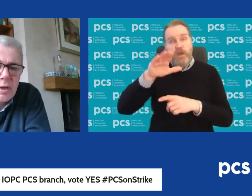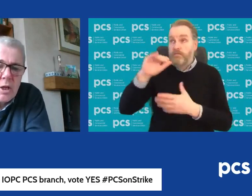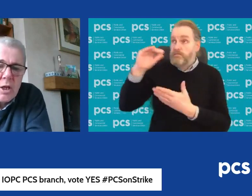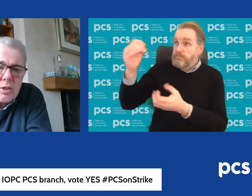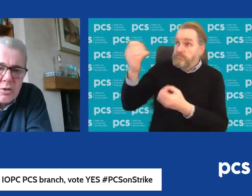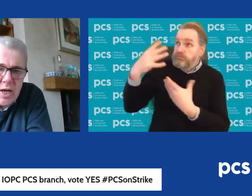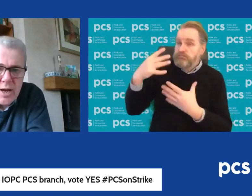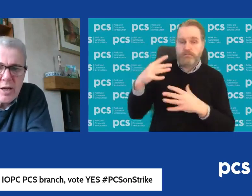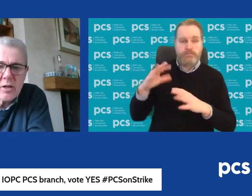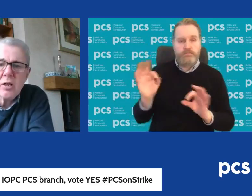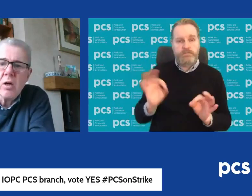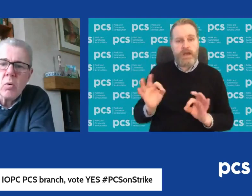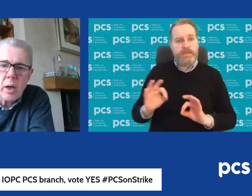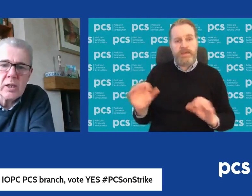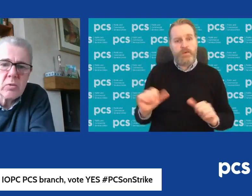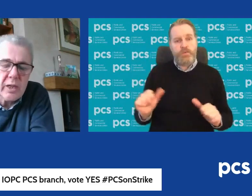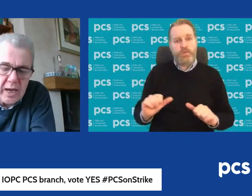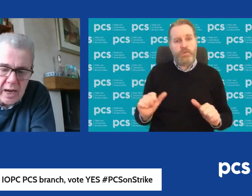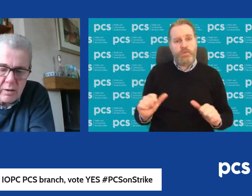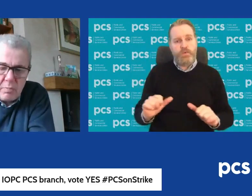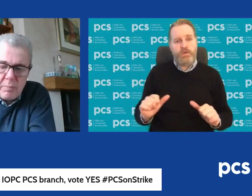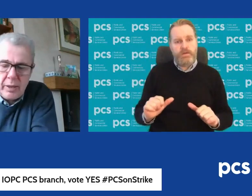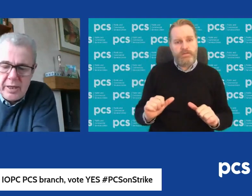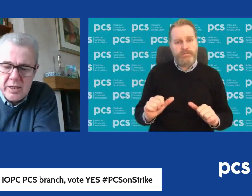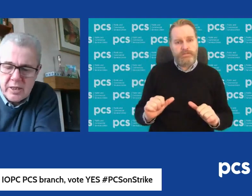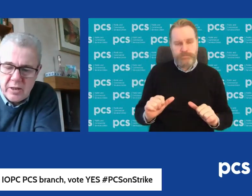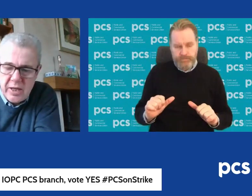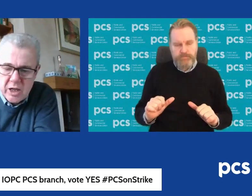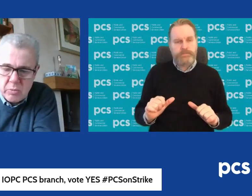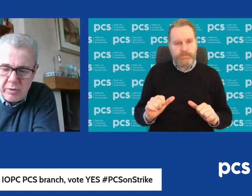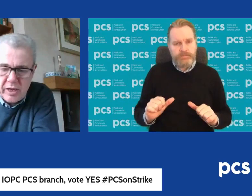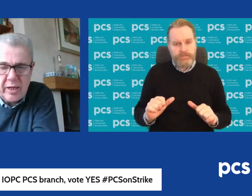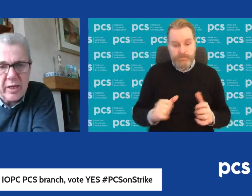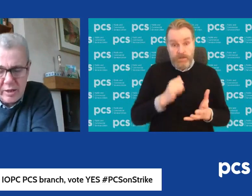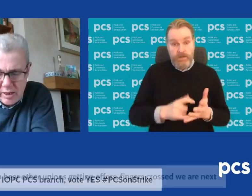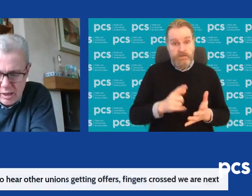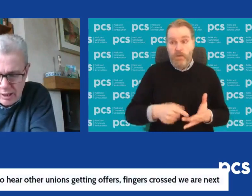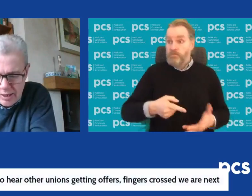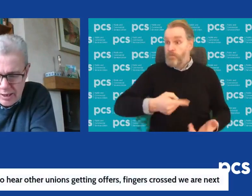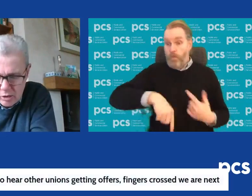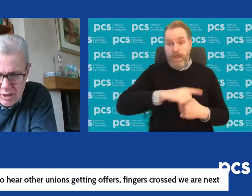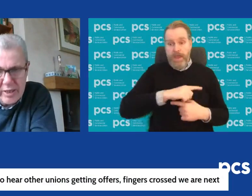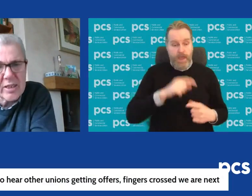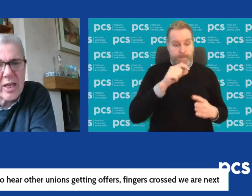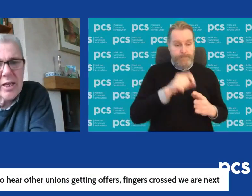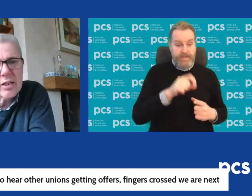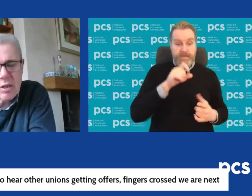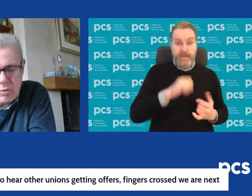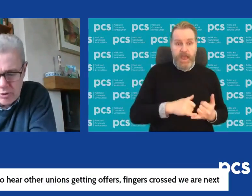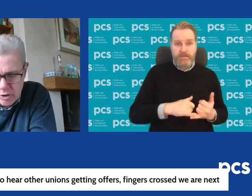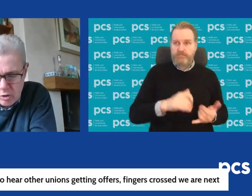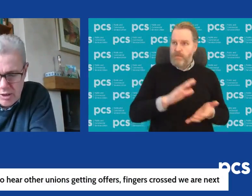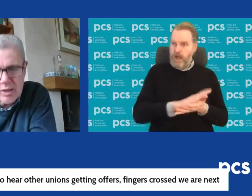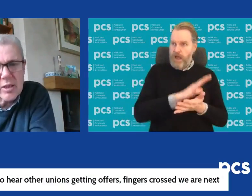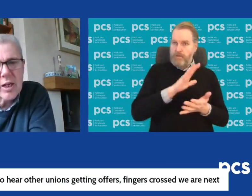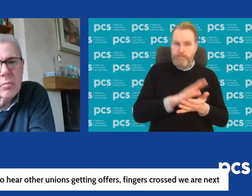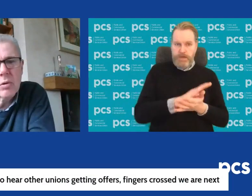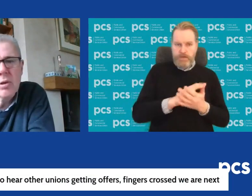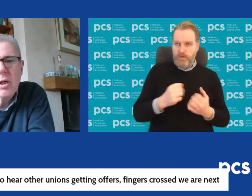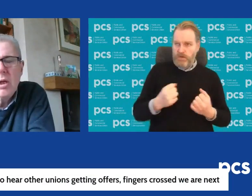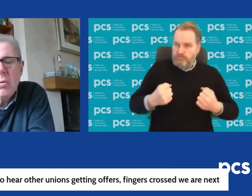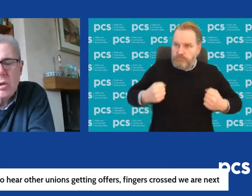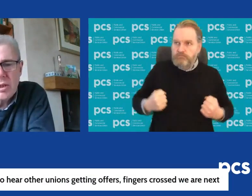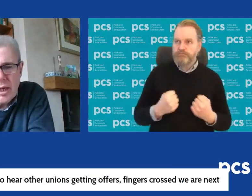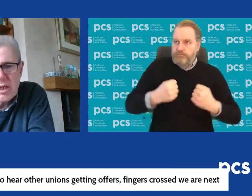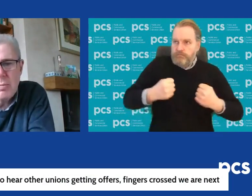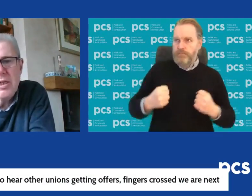2023. To that end, whilst we can be pleased that the action we've taken clearly looks like it's getting us around the negotiating